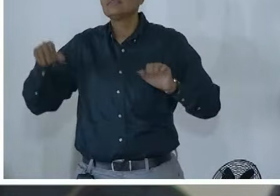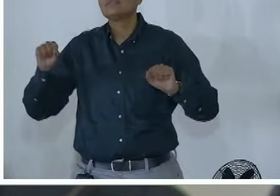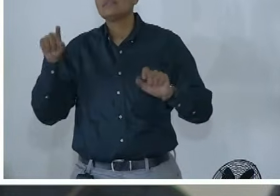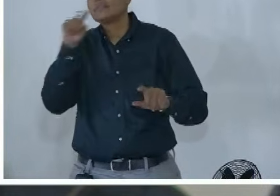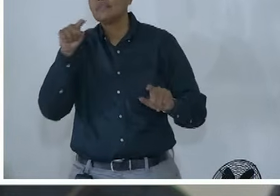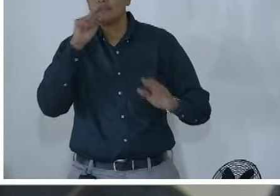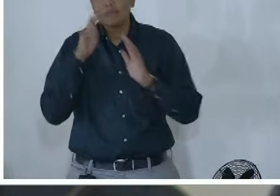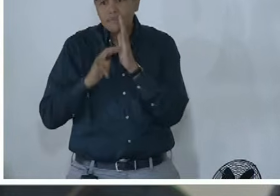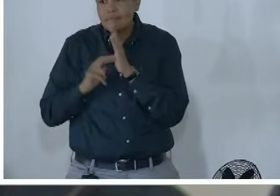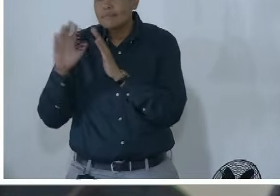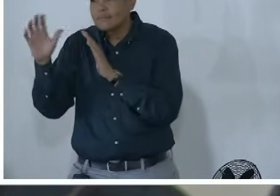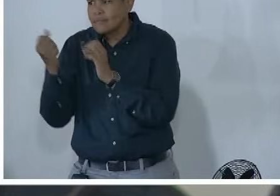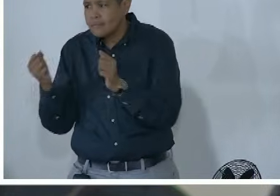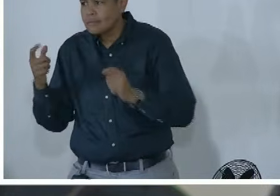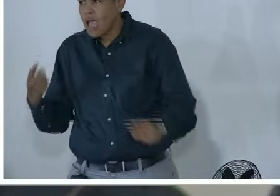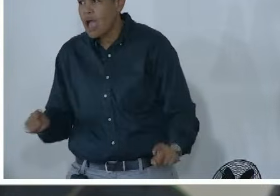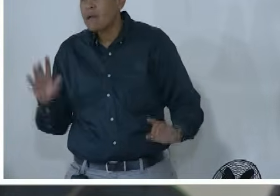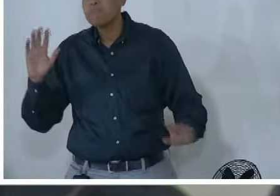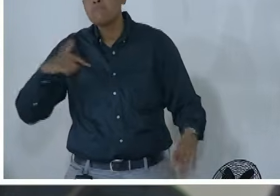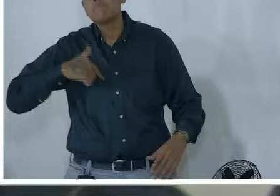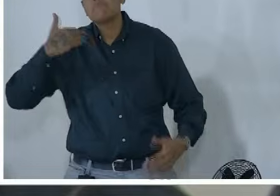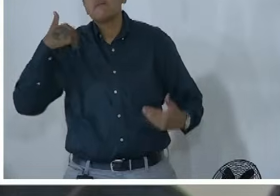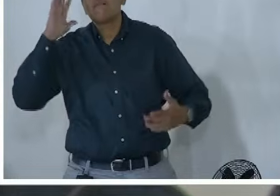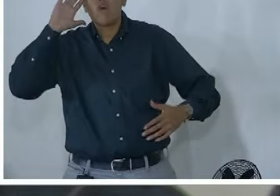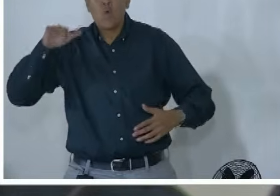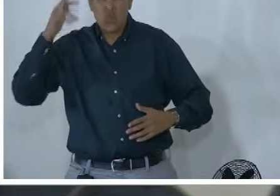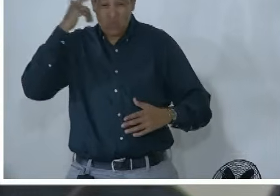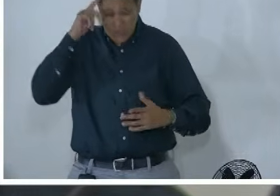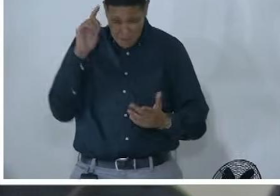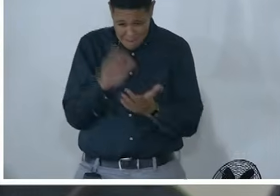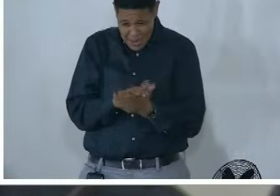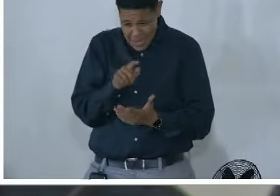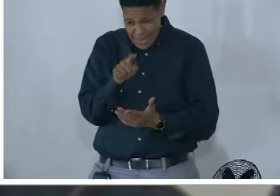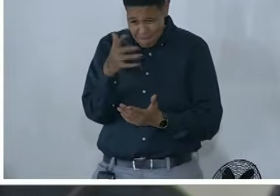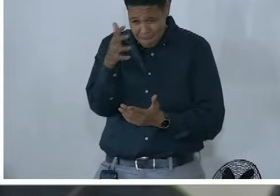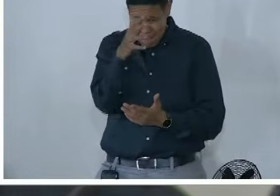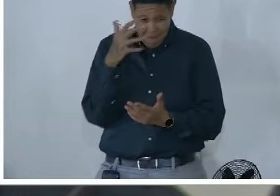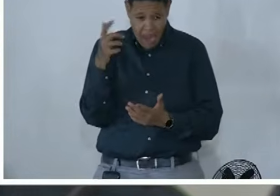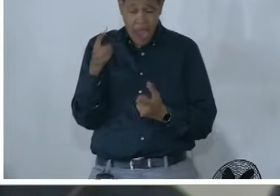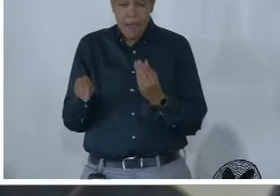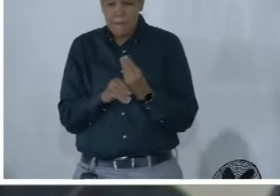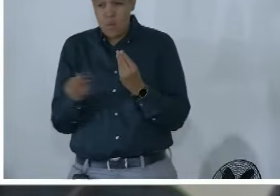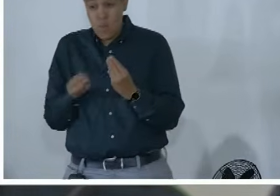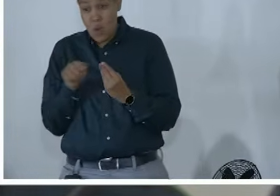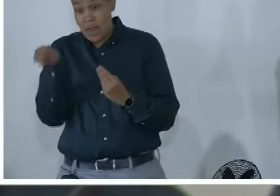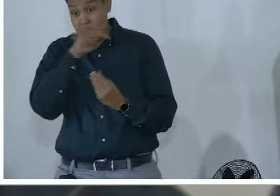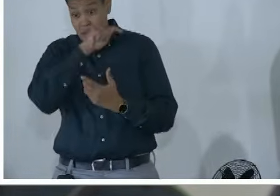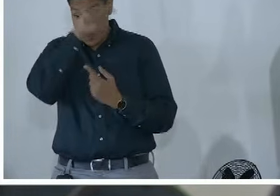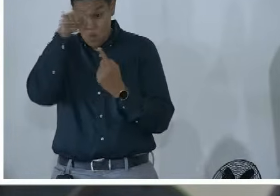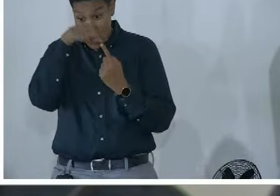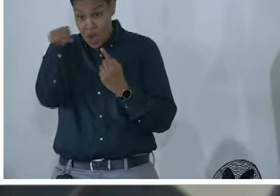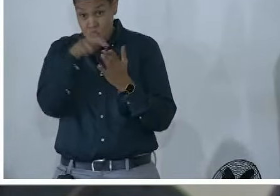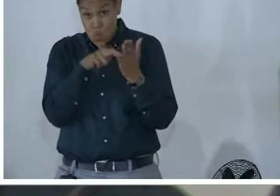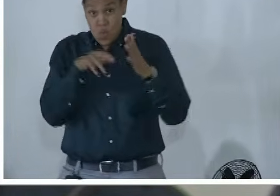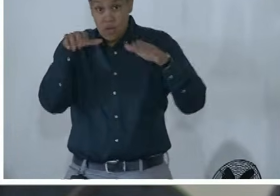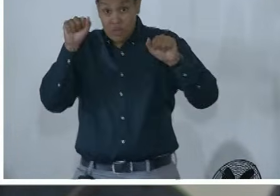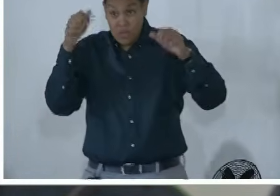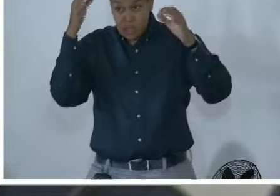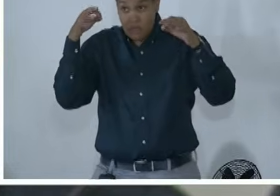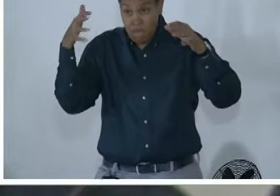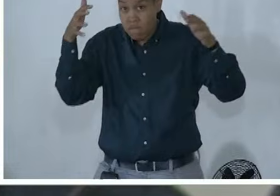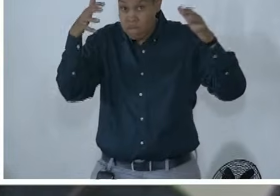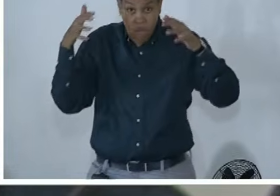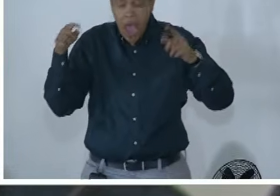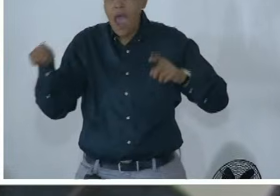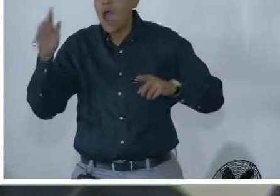the regulations. And I have every reason to believe that when those rules are made,